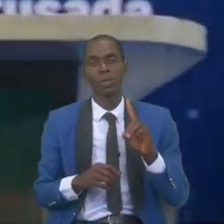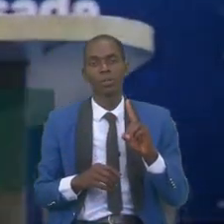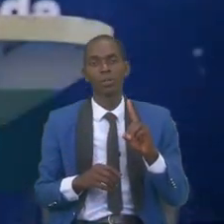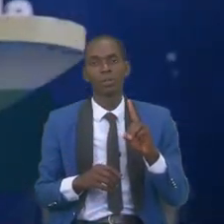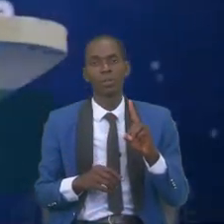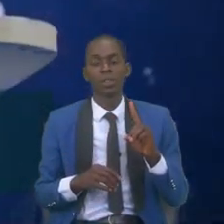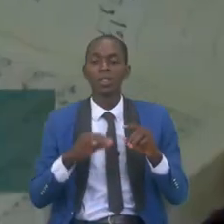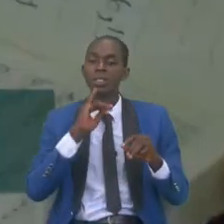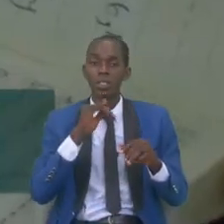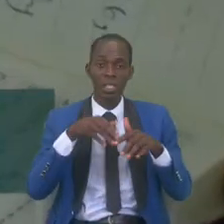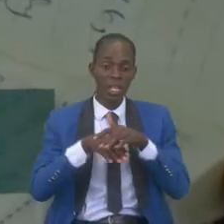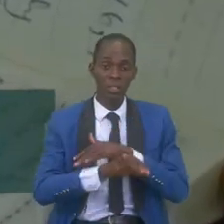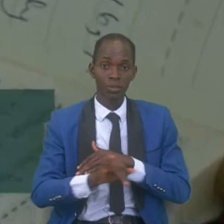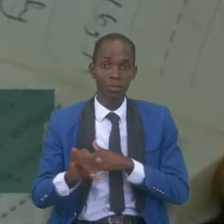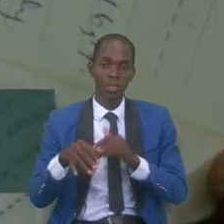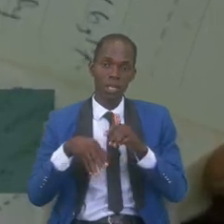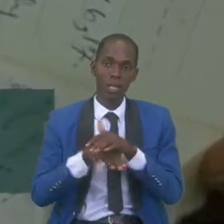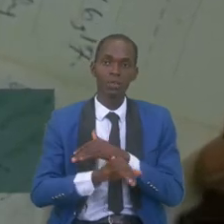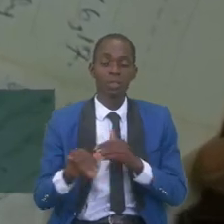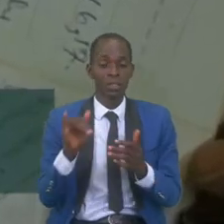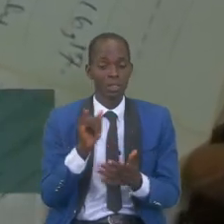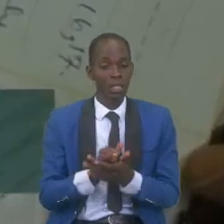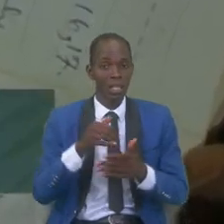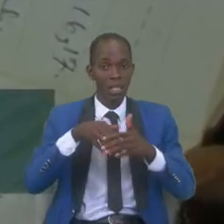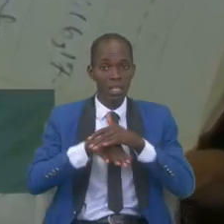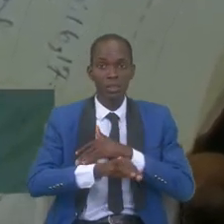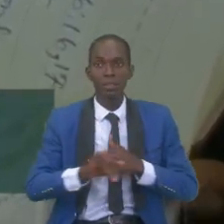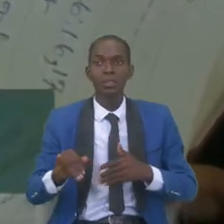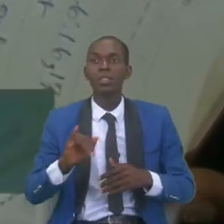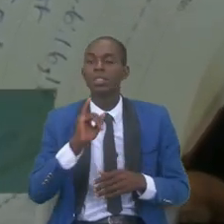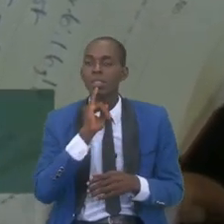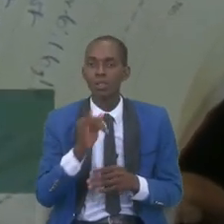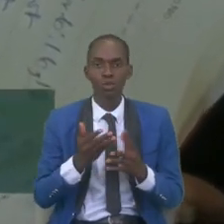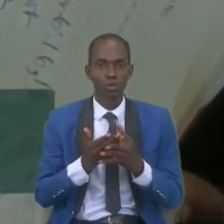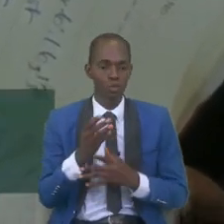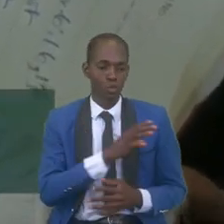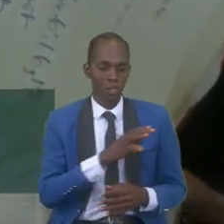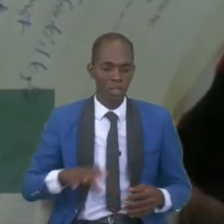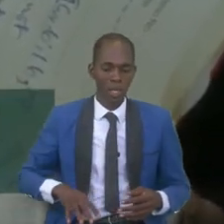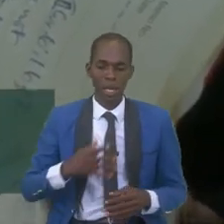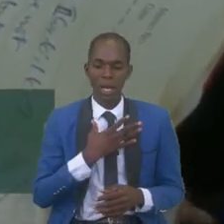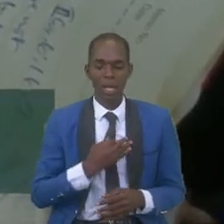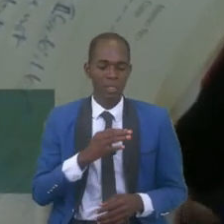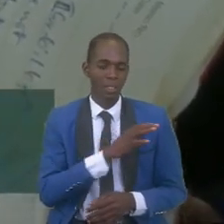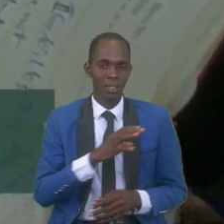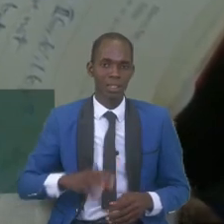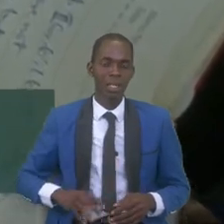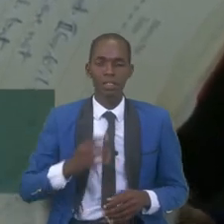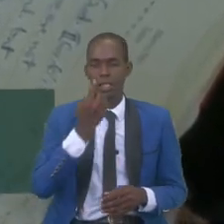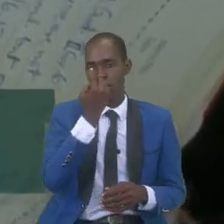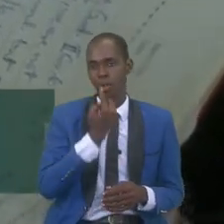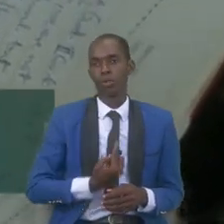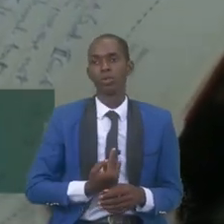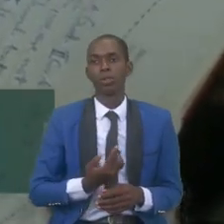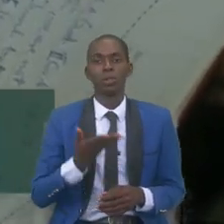the entry. And that entry is through Christ and Christ alone. Christ alone. There's no